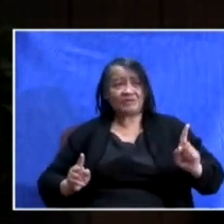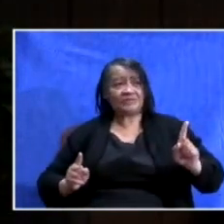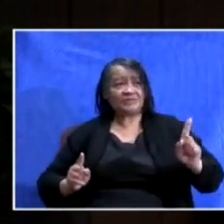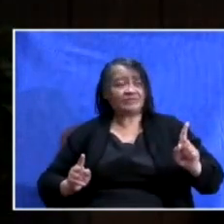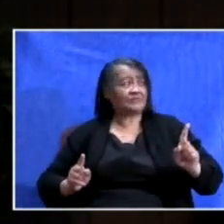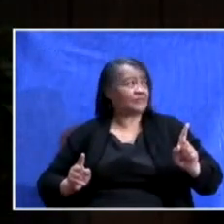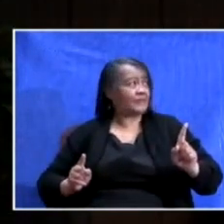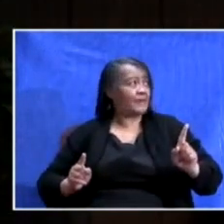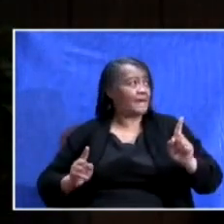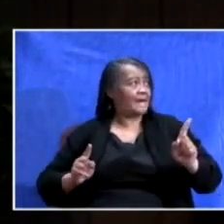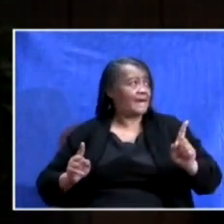thin grandmother of a woman